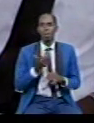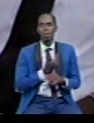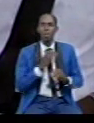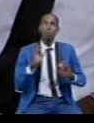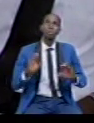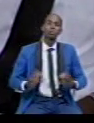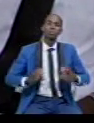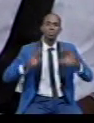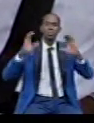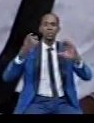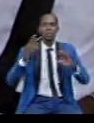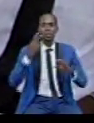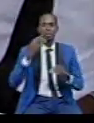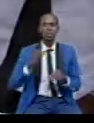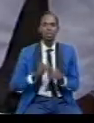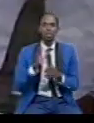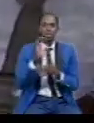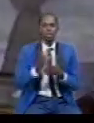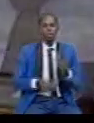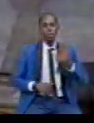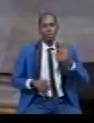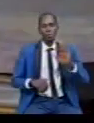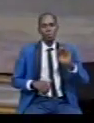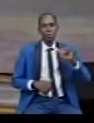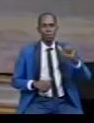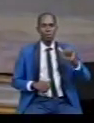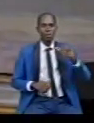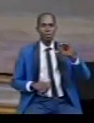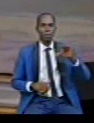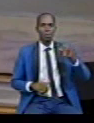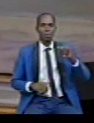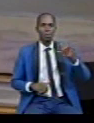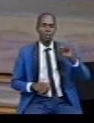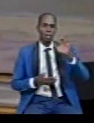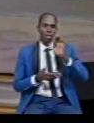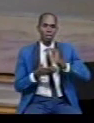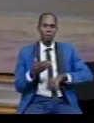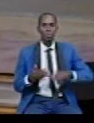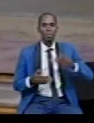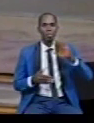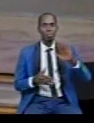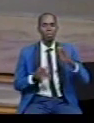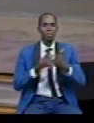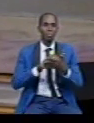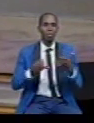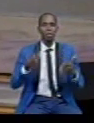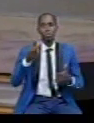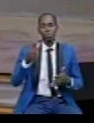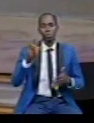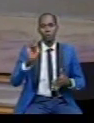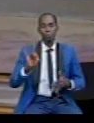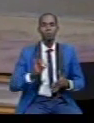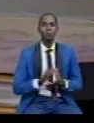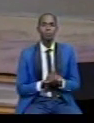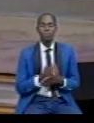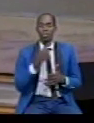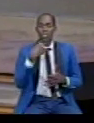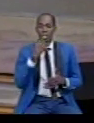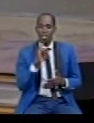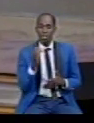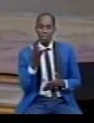commitment. We're looking at chapter 5, verse 28. In chapter 5, verse 28,